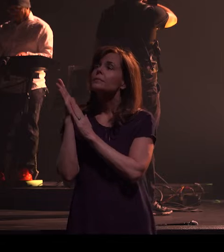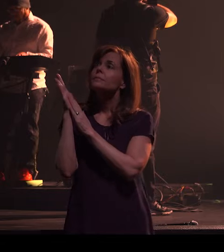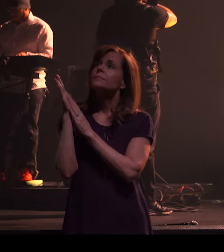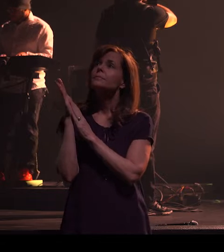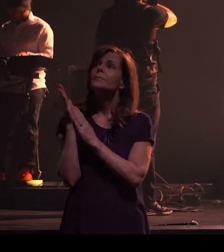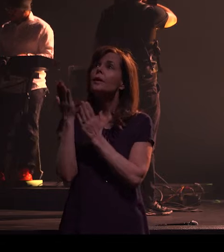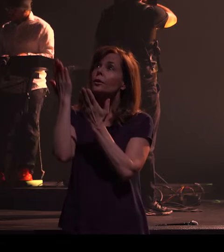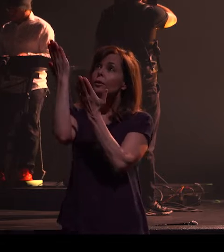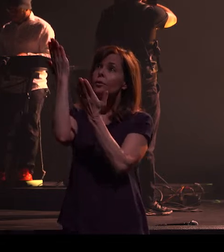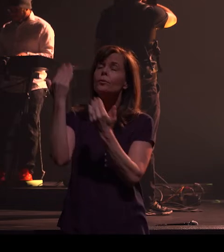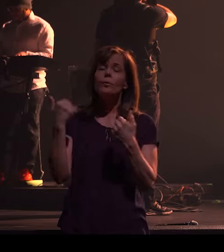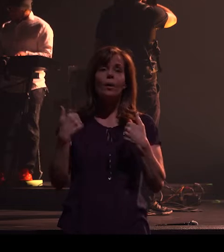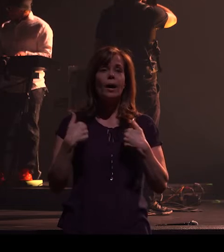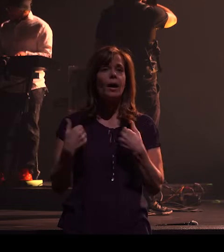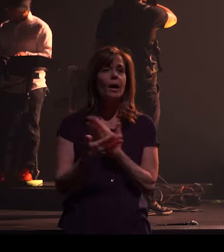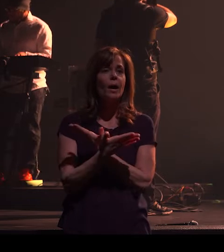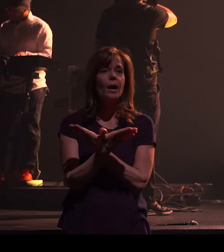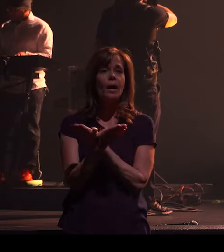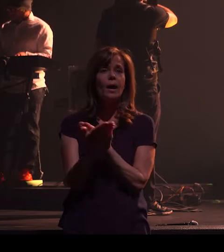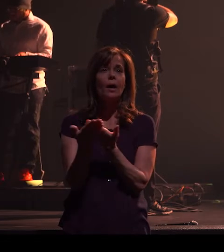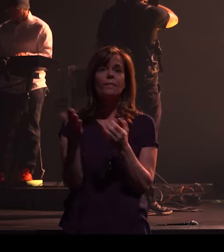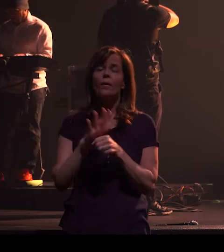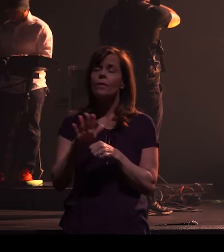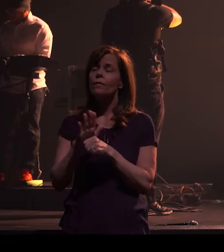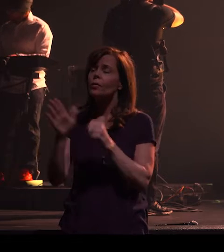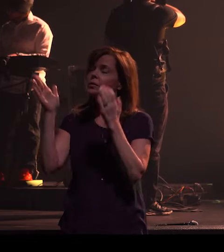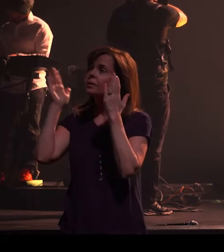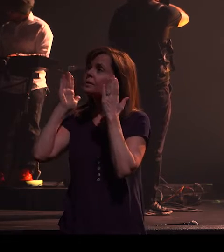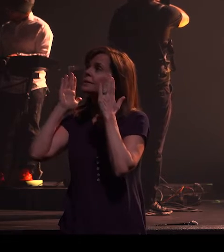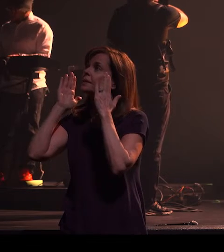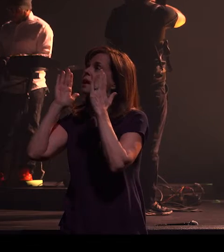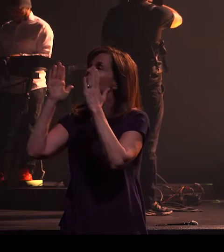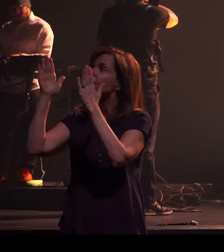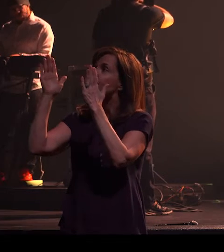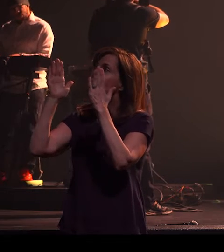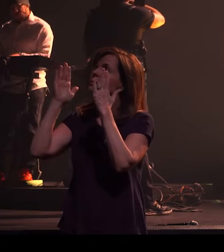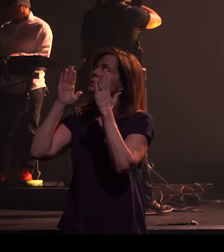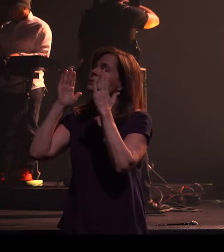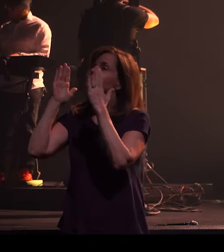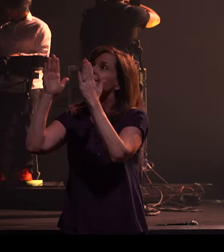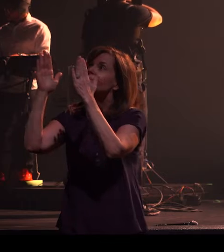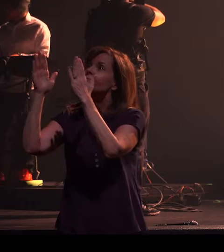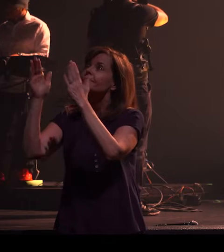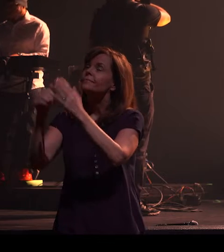are. You have our full attention.